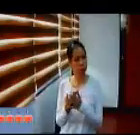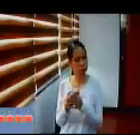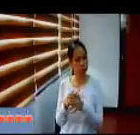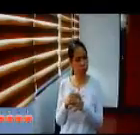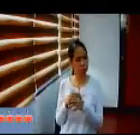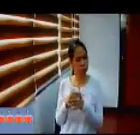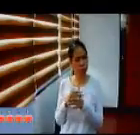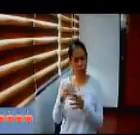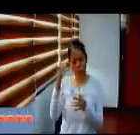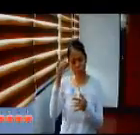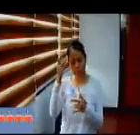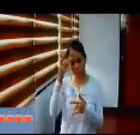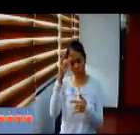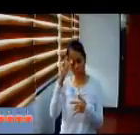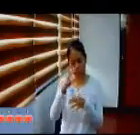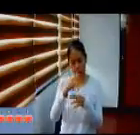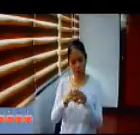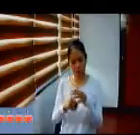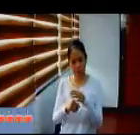And Your Honors, as I've said,